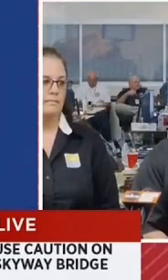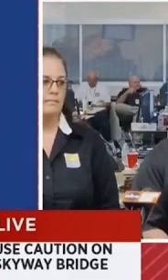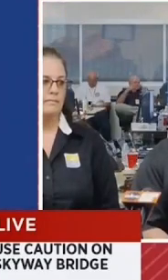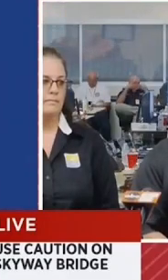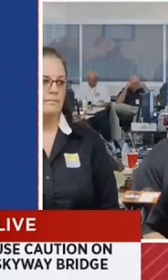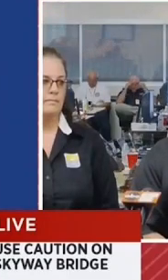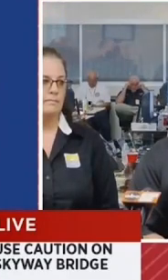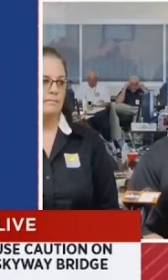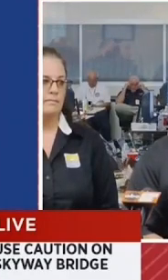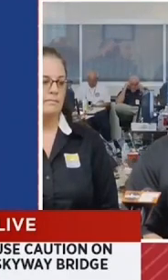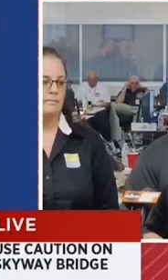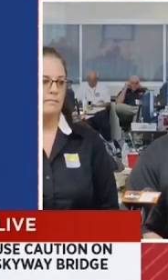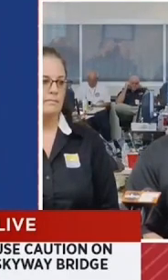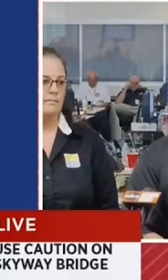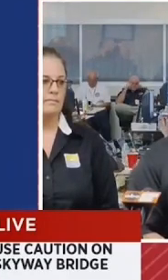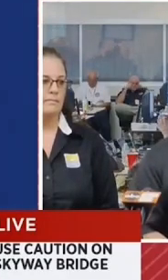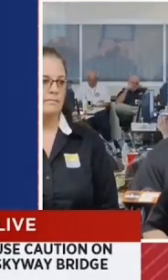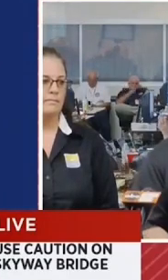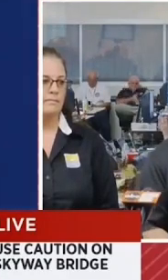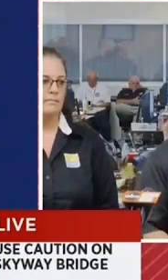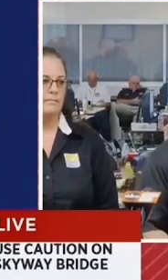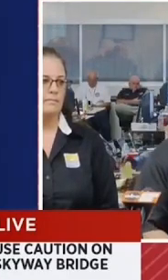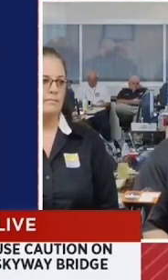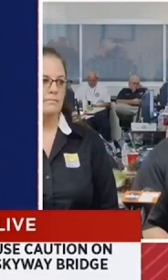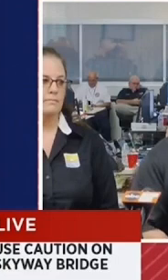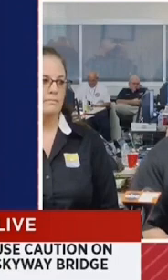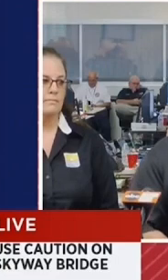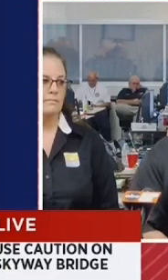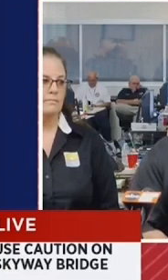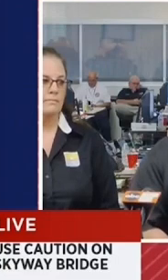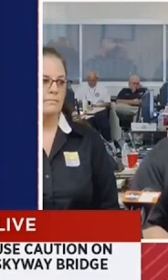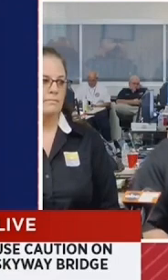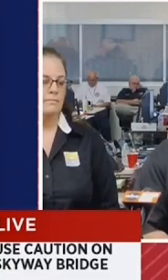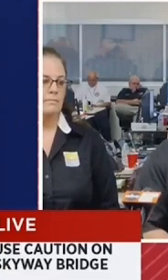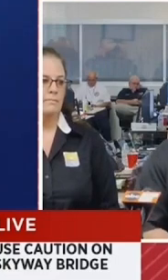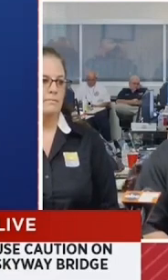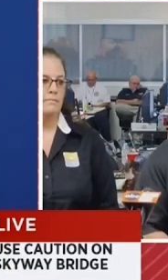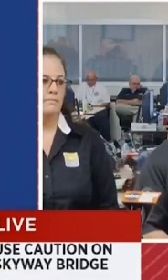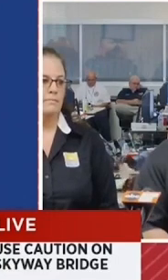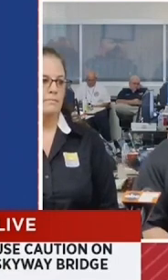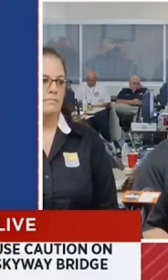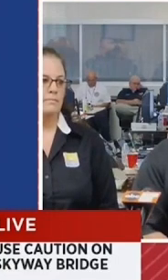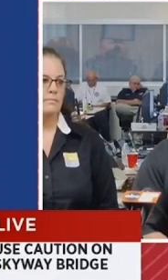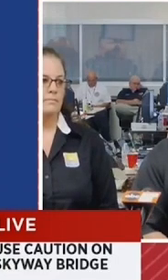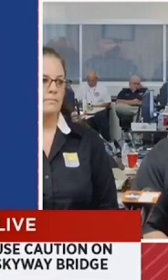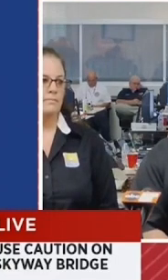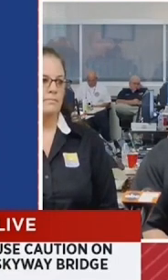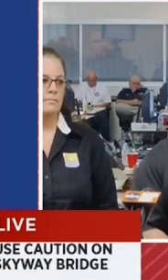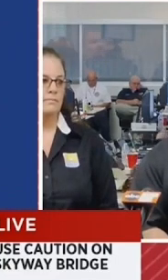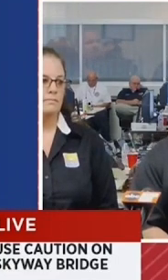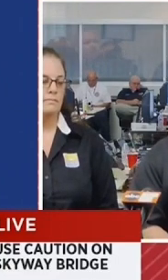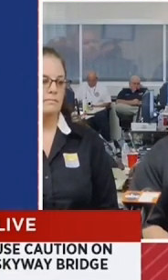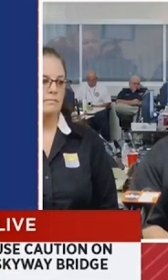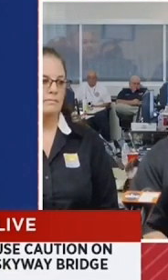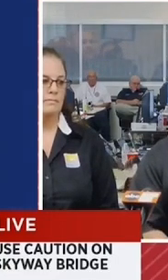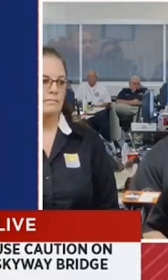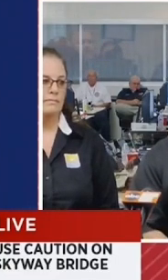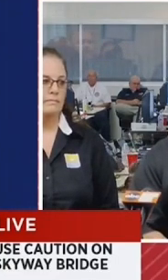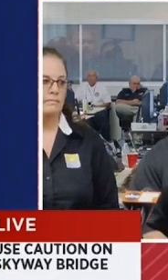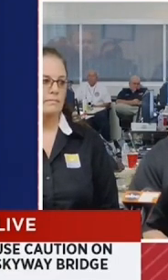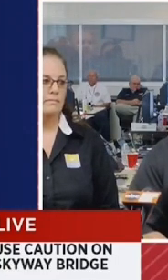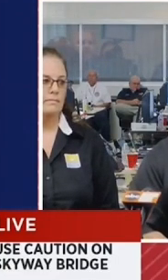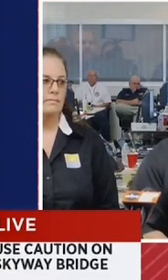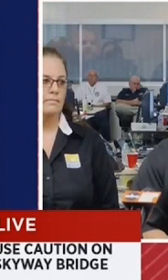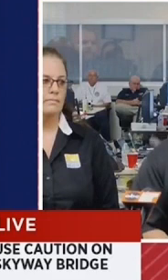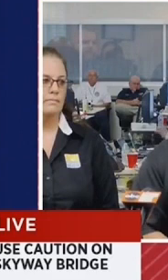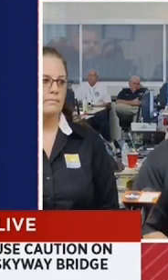They're open. We have mandatory evacuations in place. Once again, I need to reiterate, emergency response will stop once tropical storm